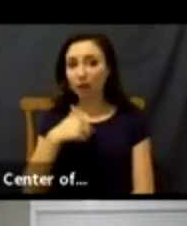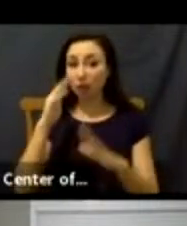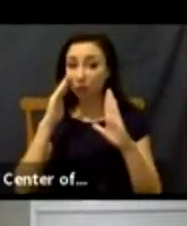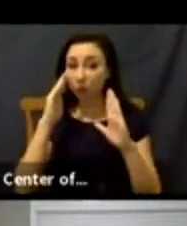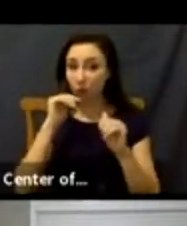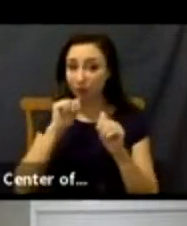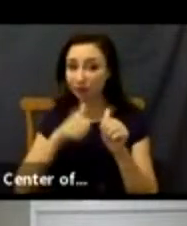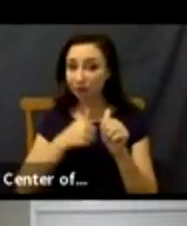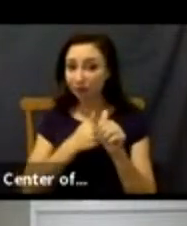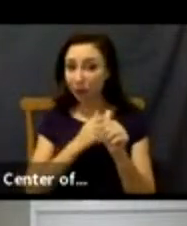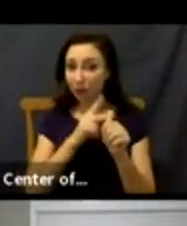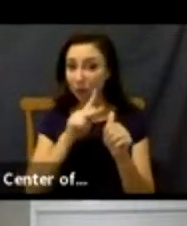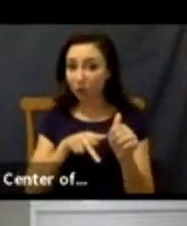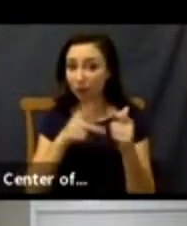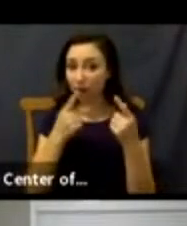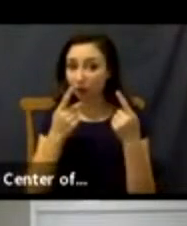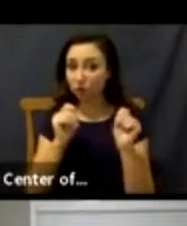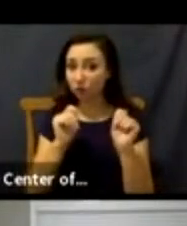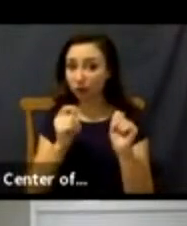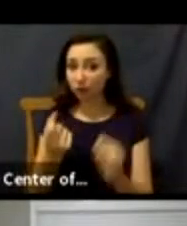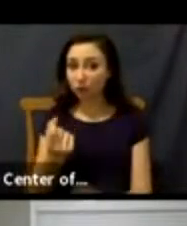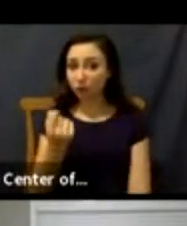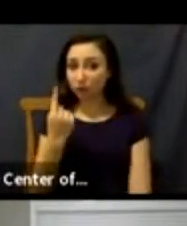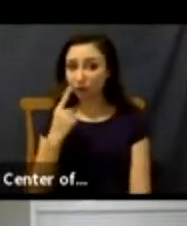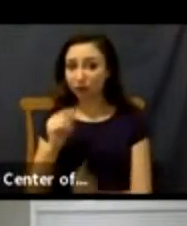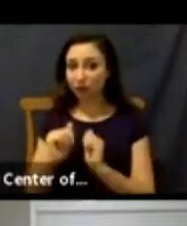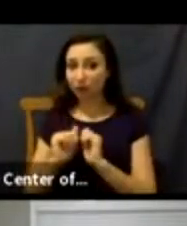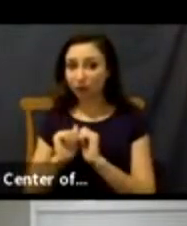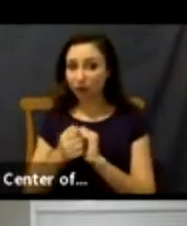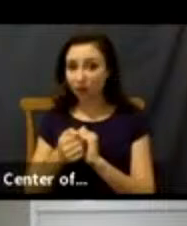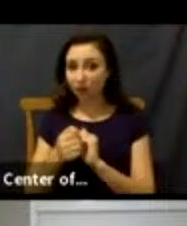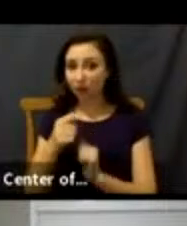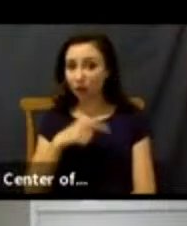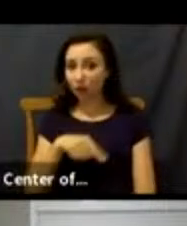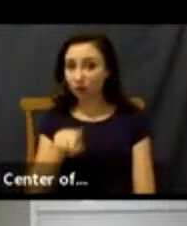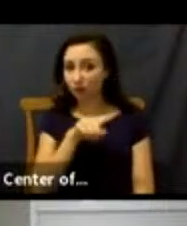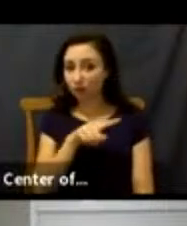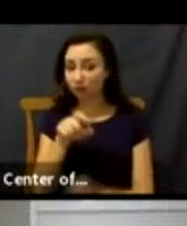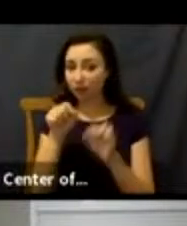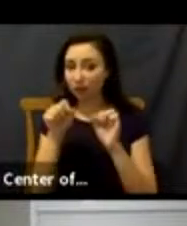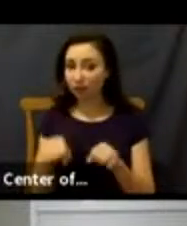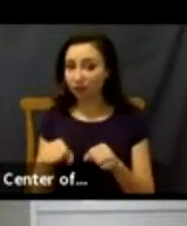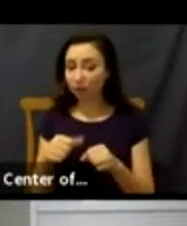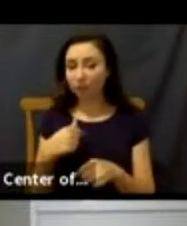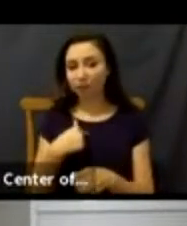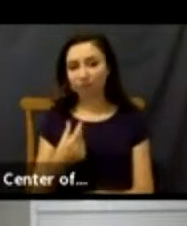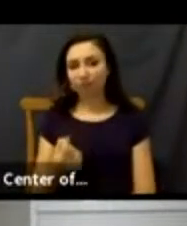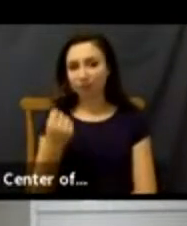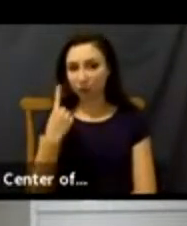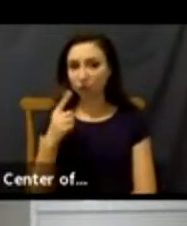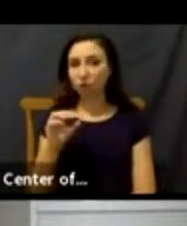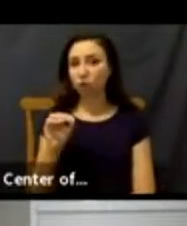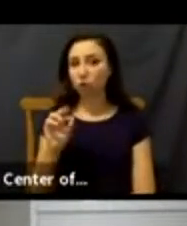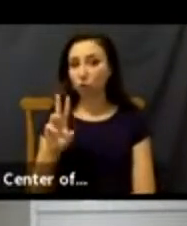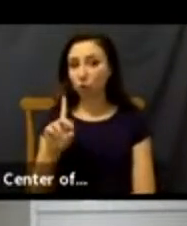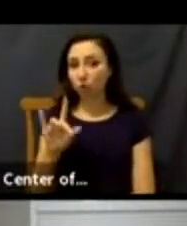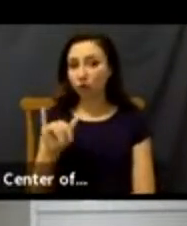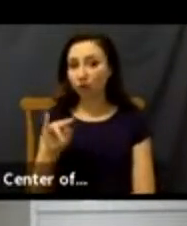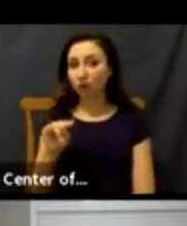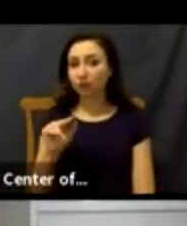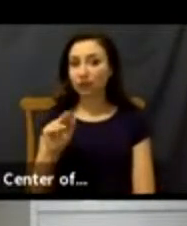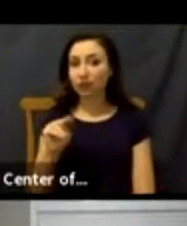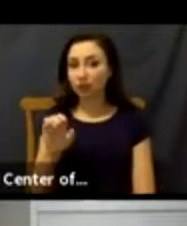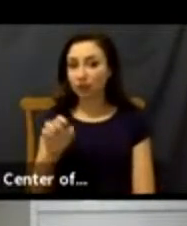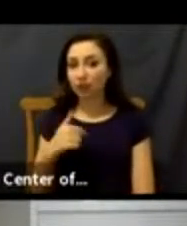my trying to understand how they can, I mean, I understand it's an ordinance, but I'm hoping you can elucidate for